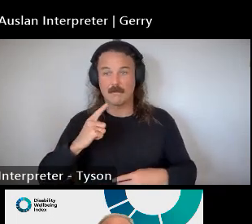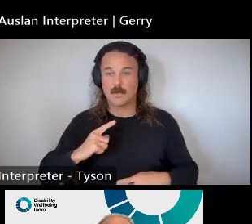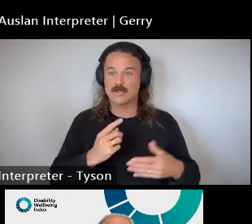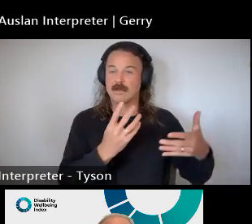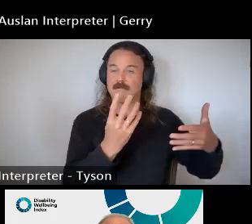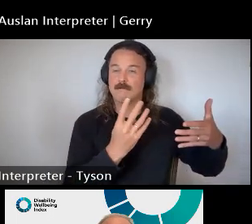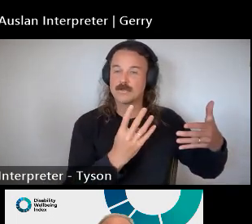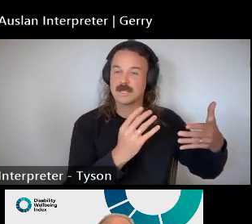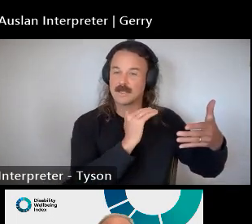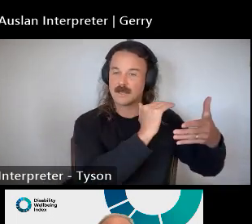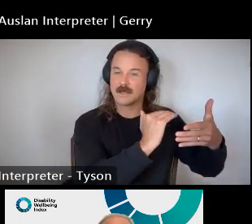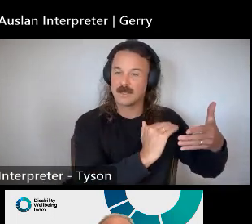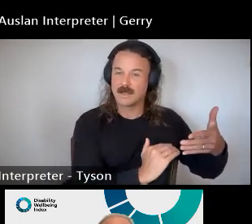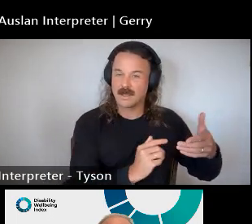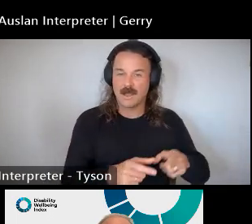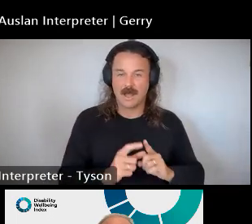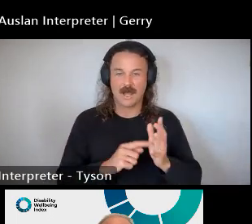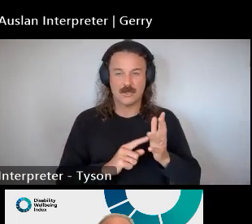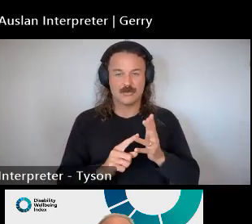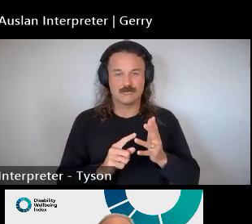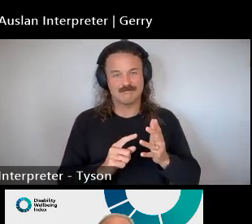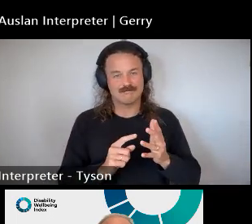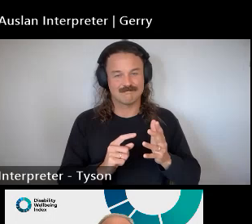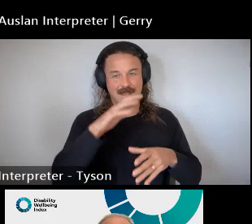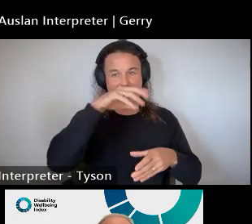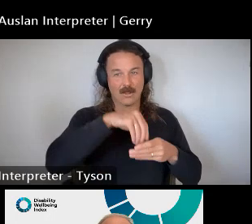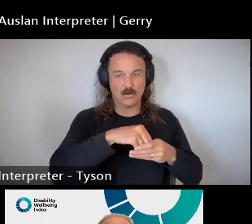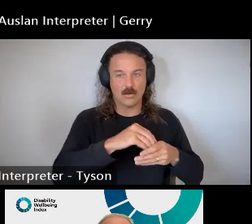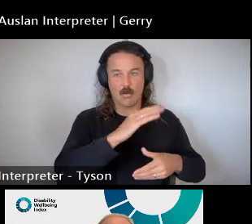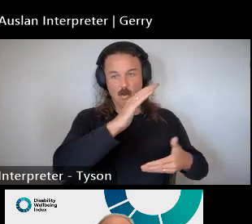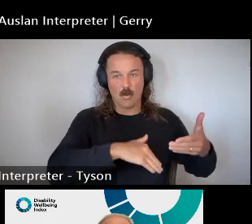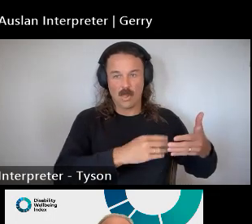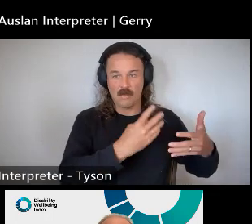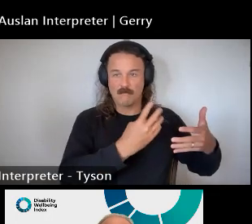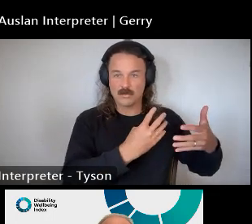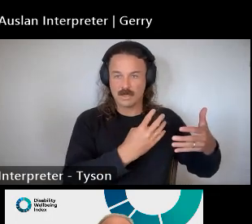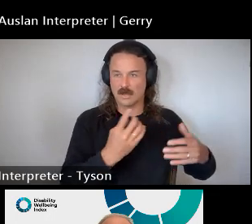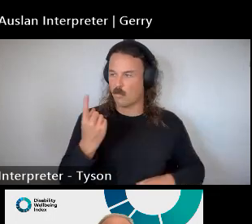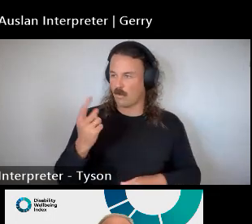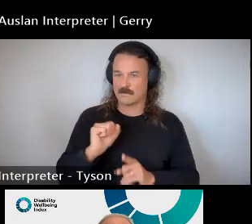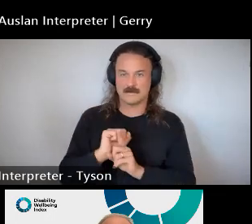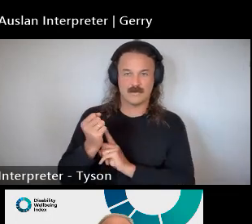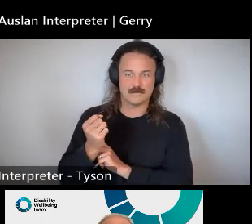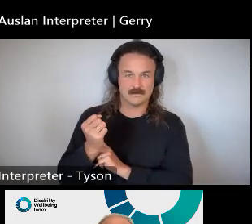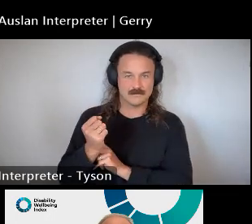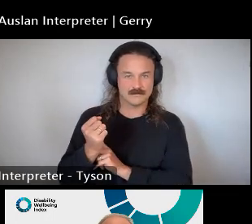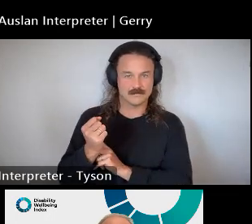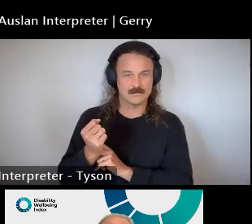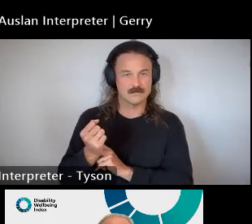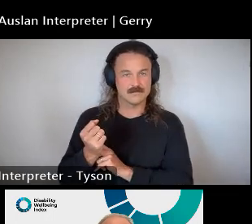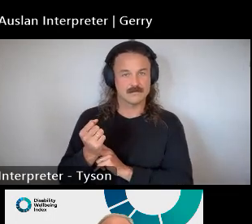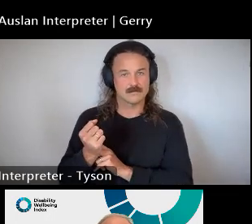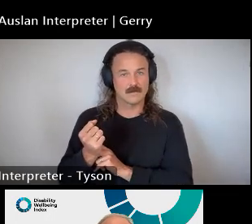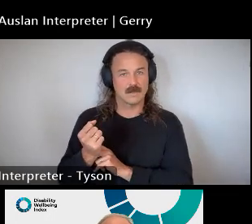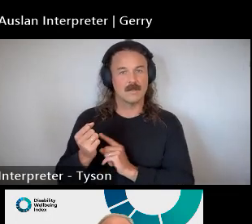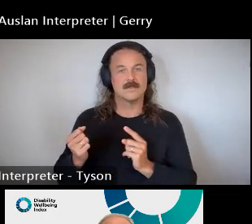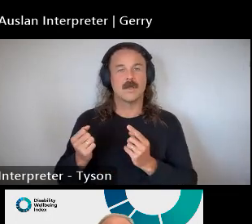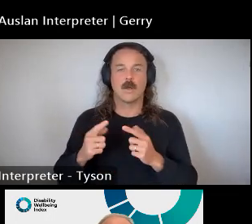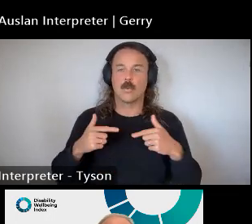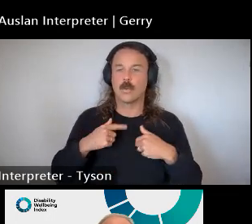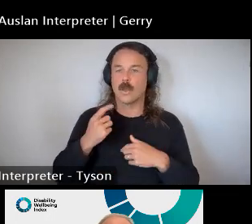to present all 14 items at once to people with disability. So we use a particular design to only show part of the